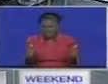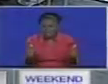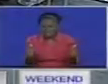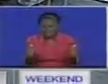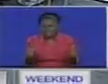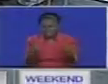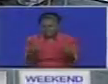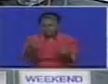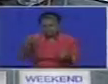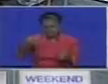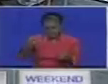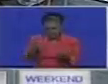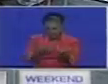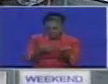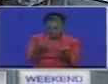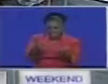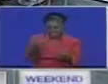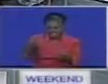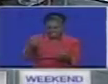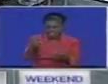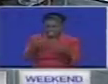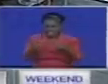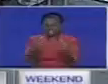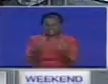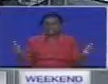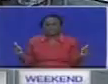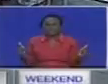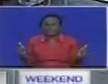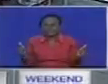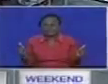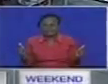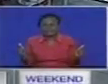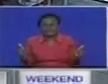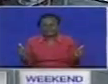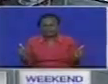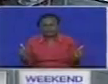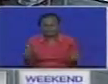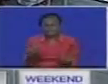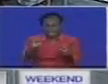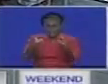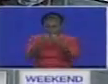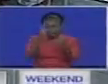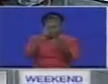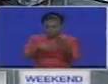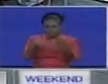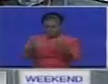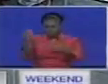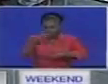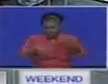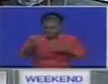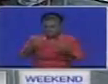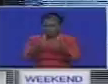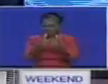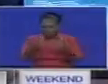success. If you follow the election, because election is only as good as the results. That's right, yeah, yes. You see, the board did so well